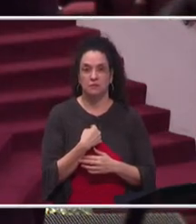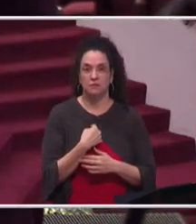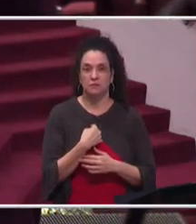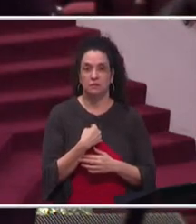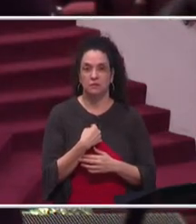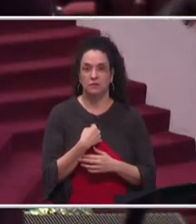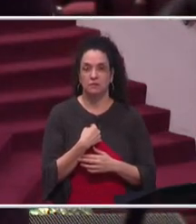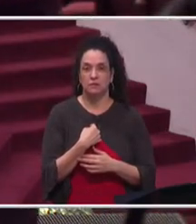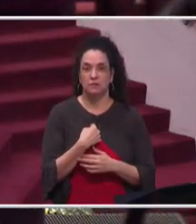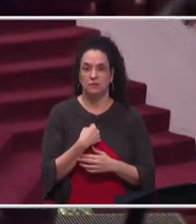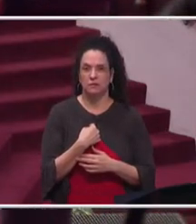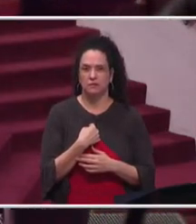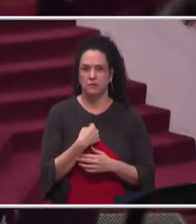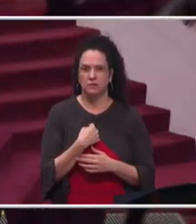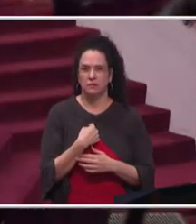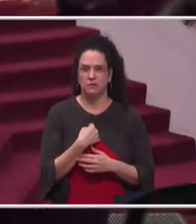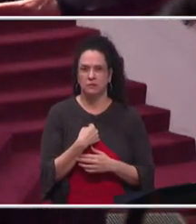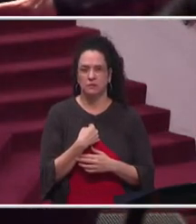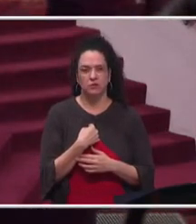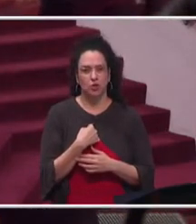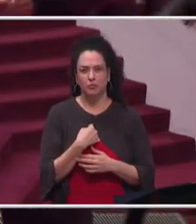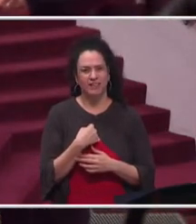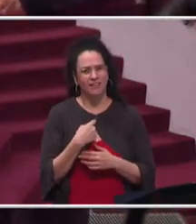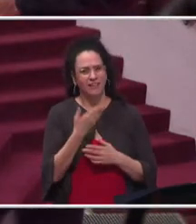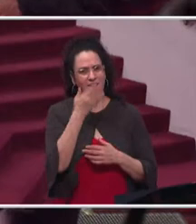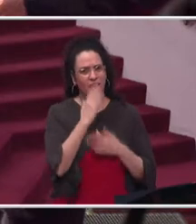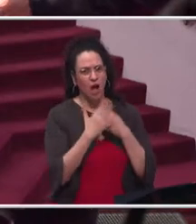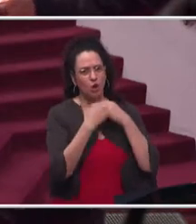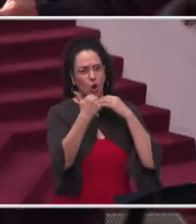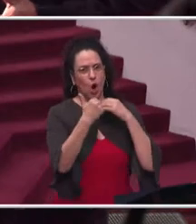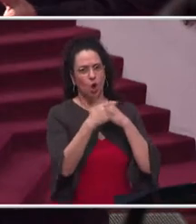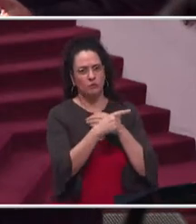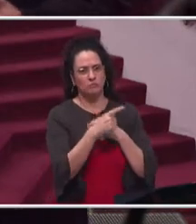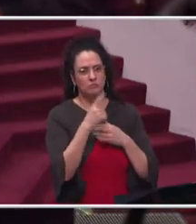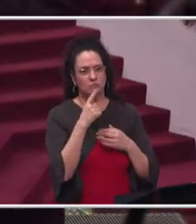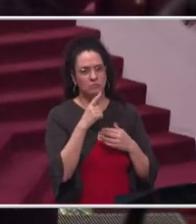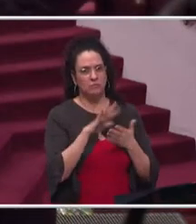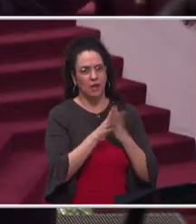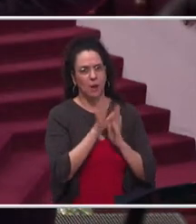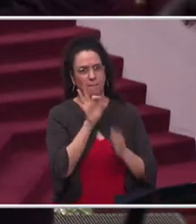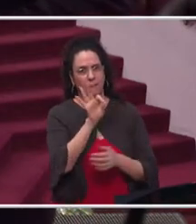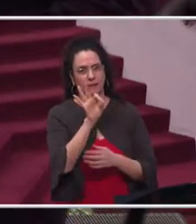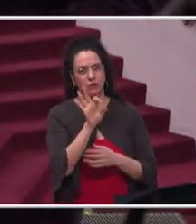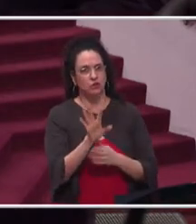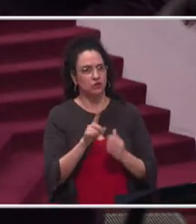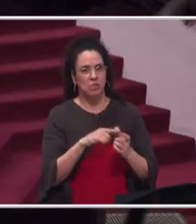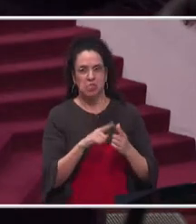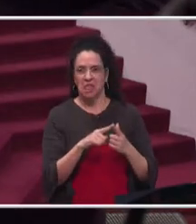he walked away from the ministry for a number of years.